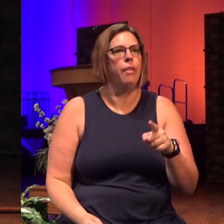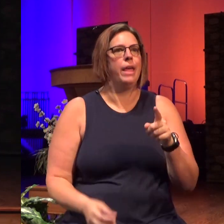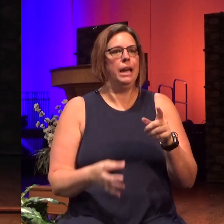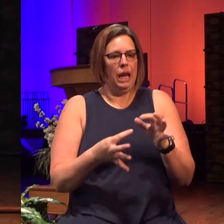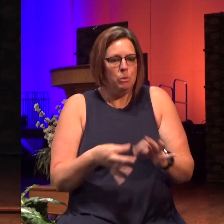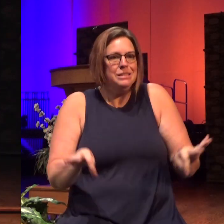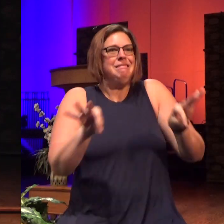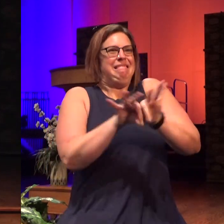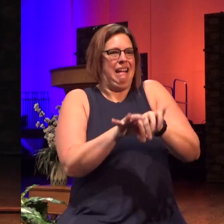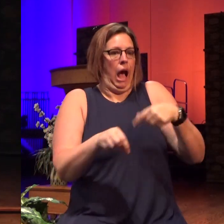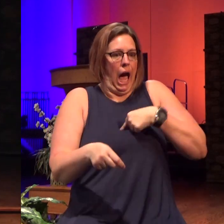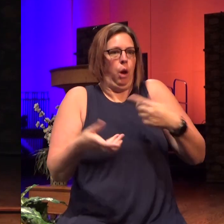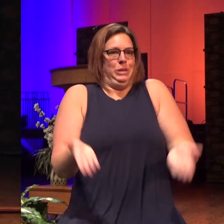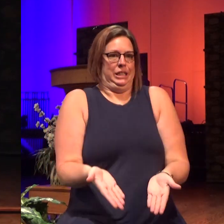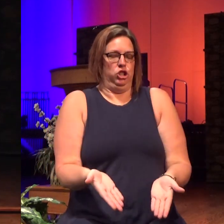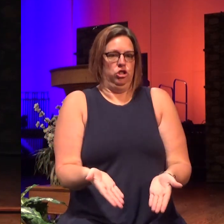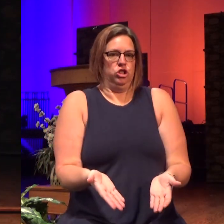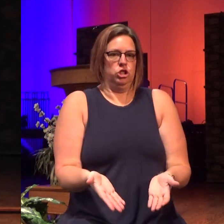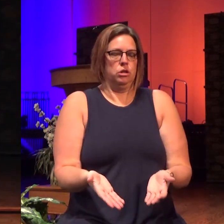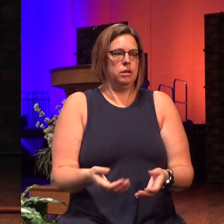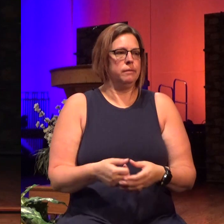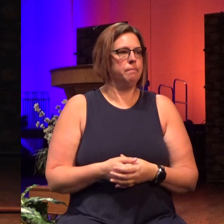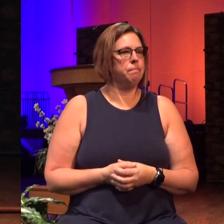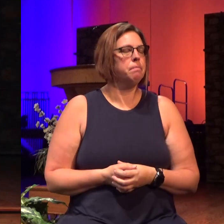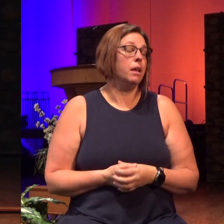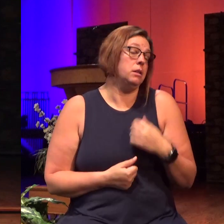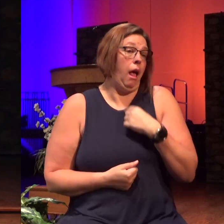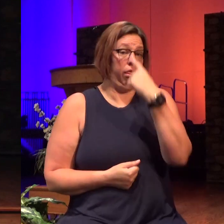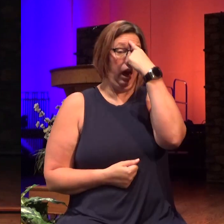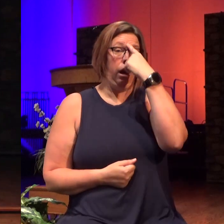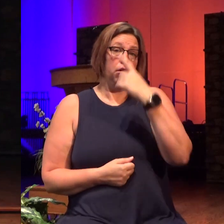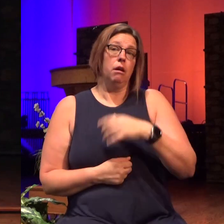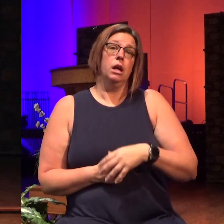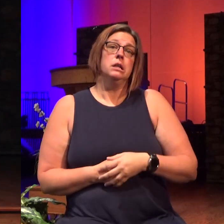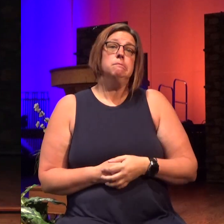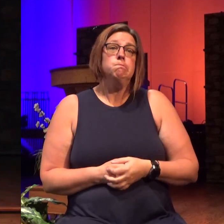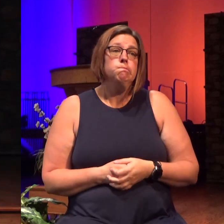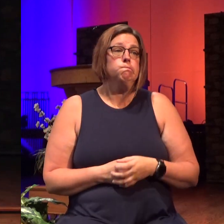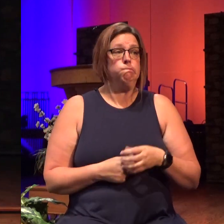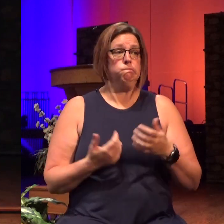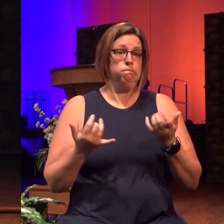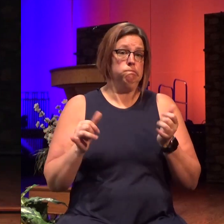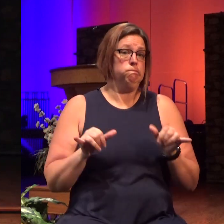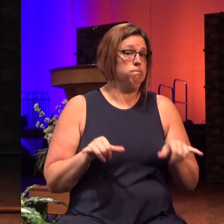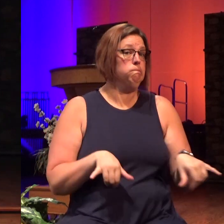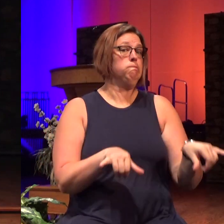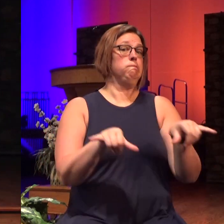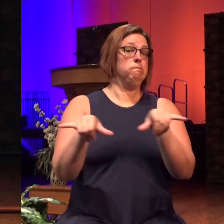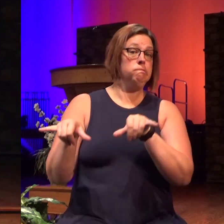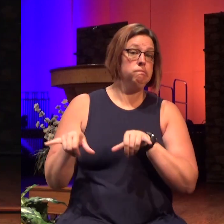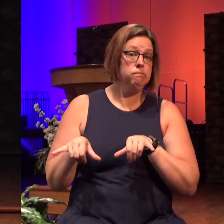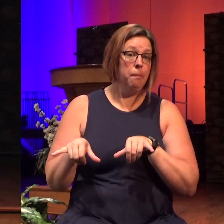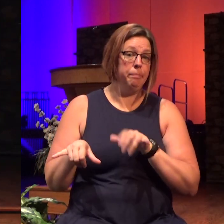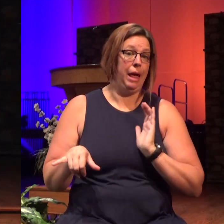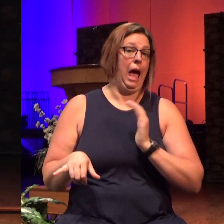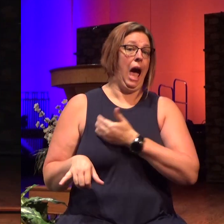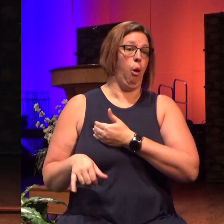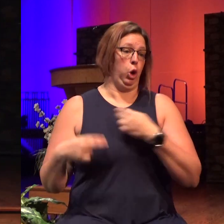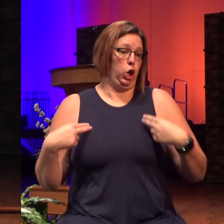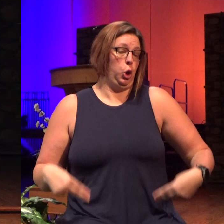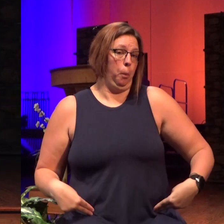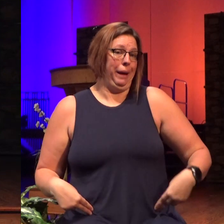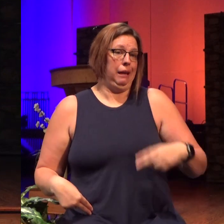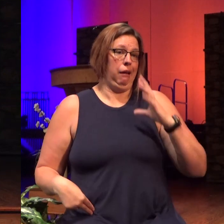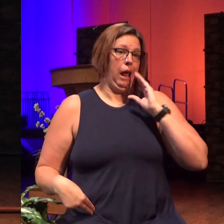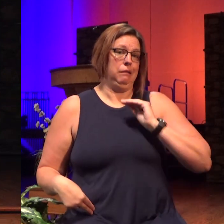here. And I think that that's something that's fairly common in our human existence,